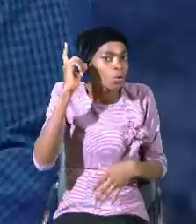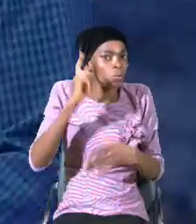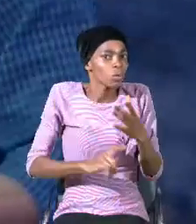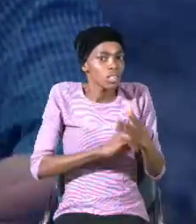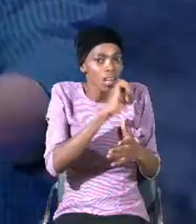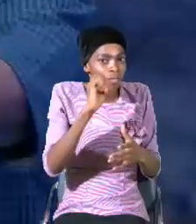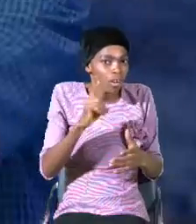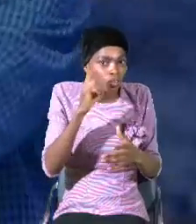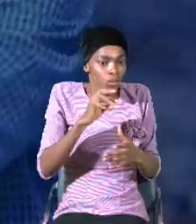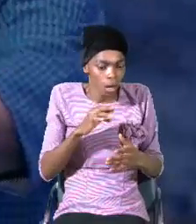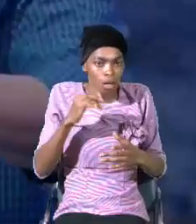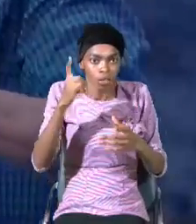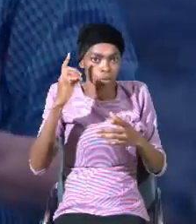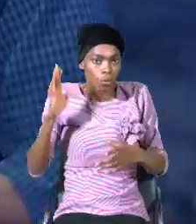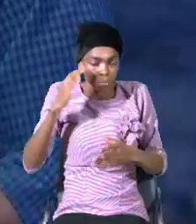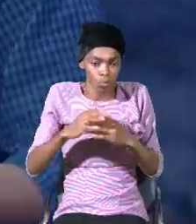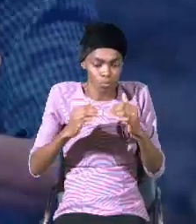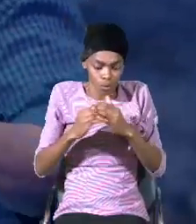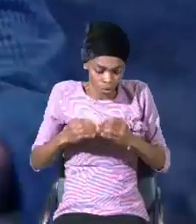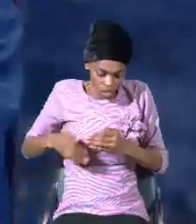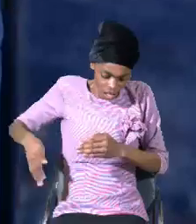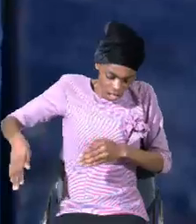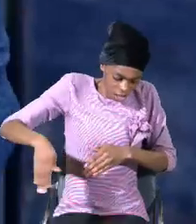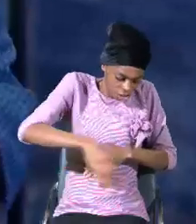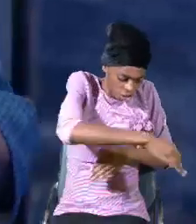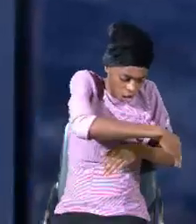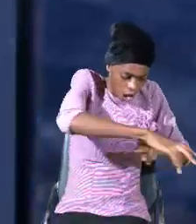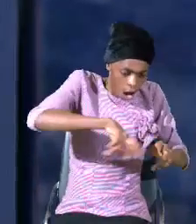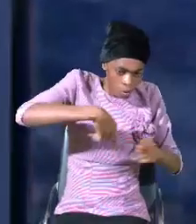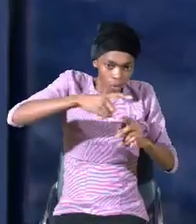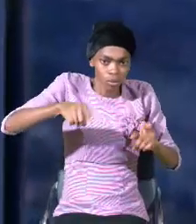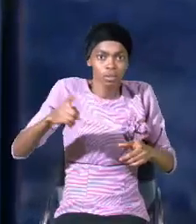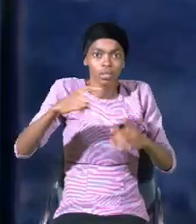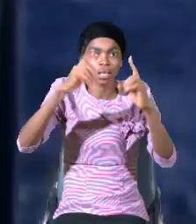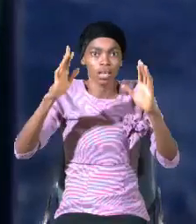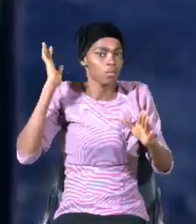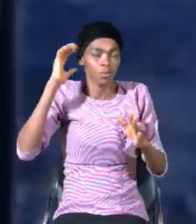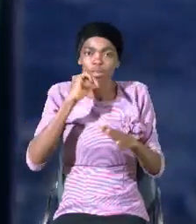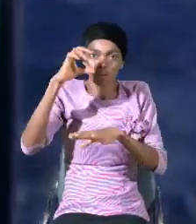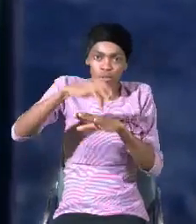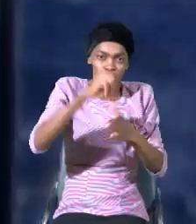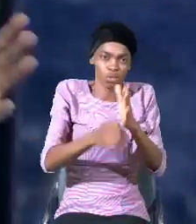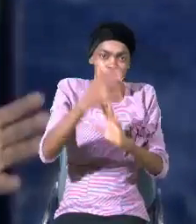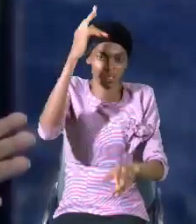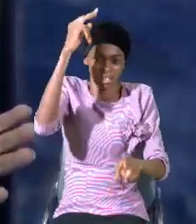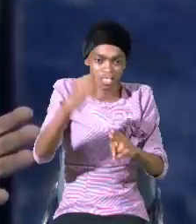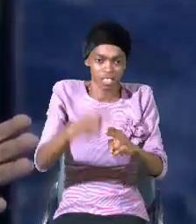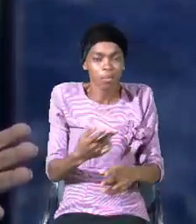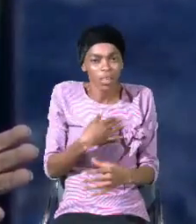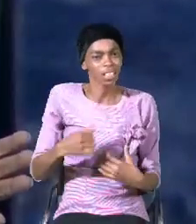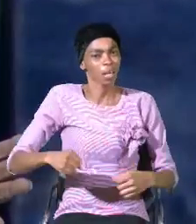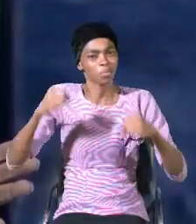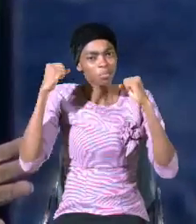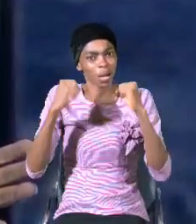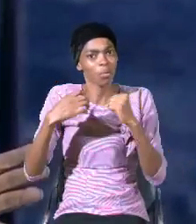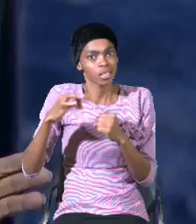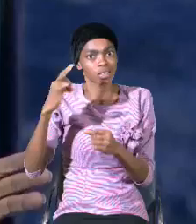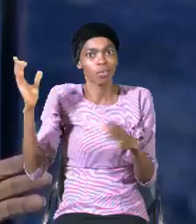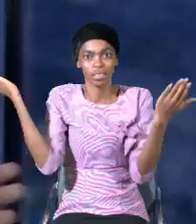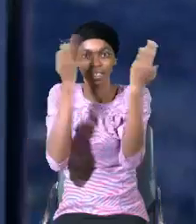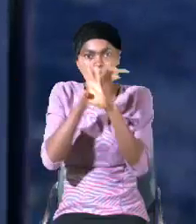a hedge around you that the enemy will not touch you. And the powers of darkness will